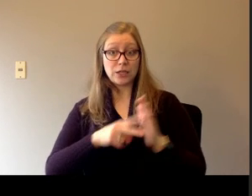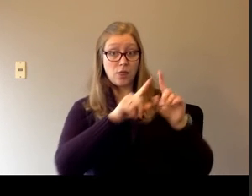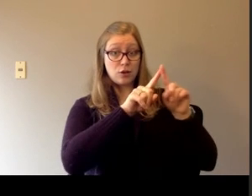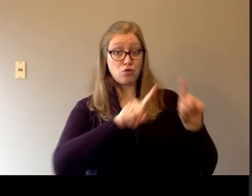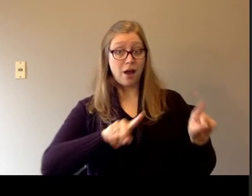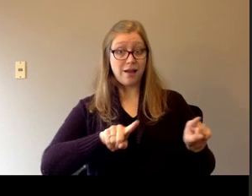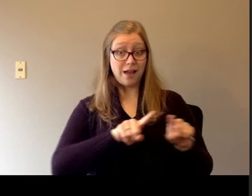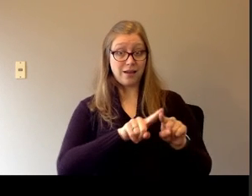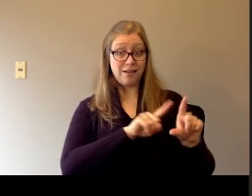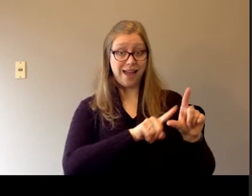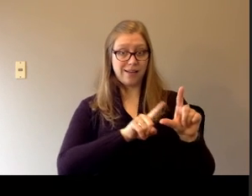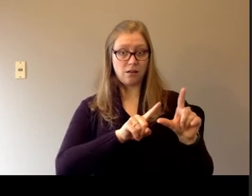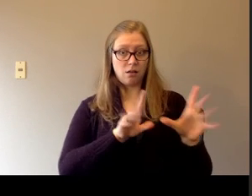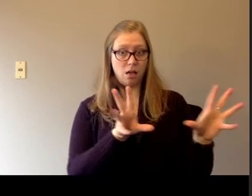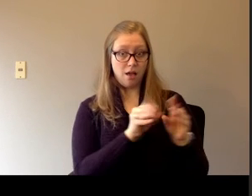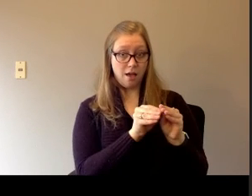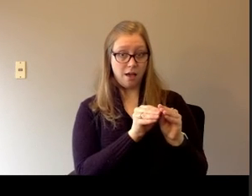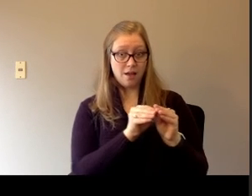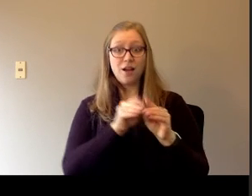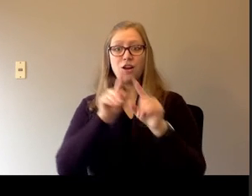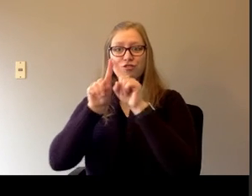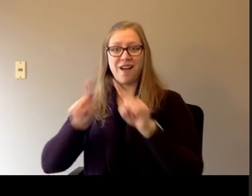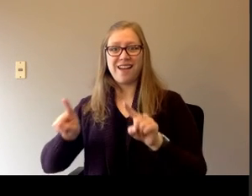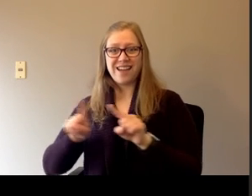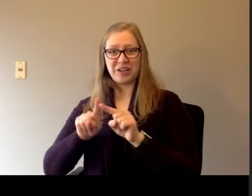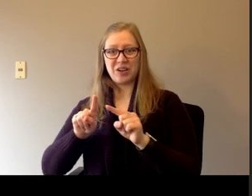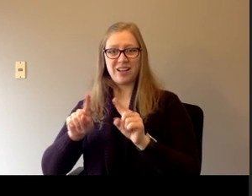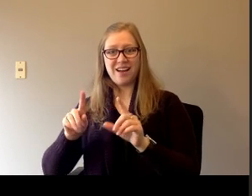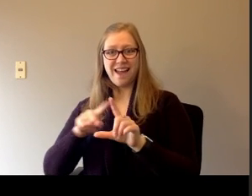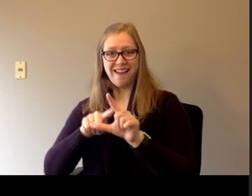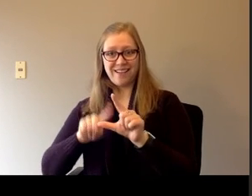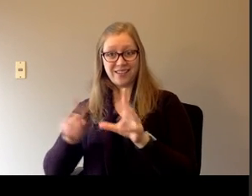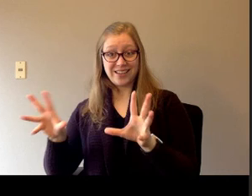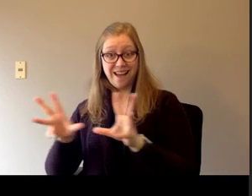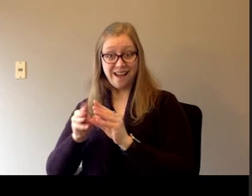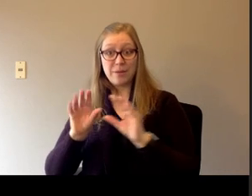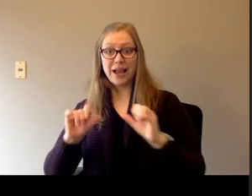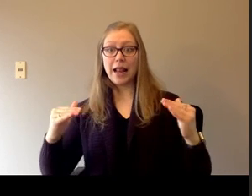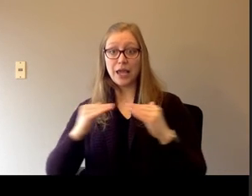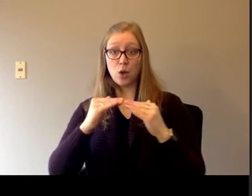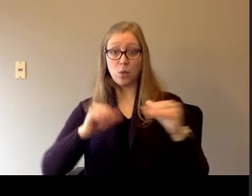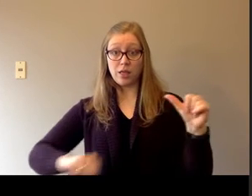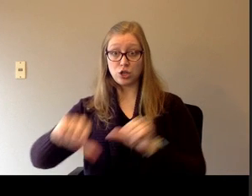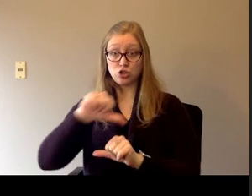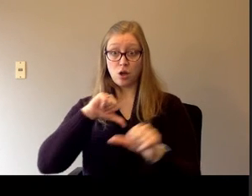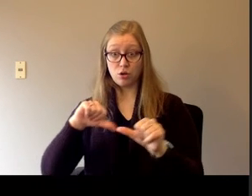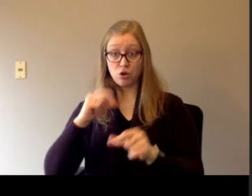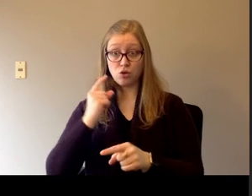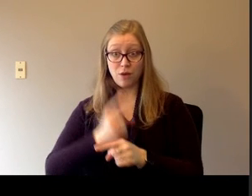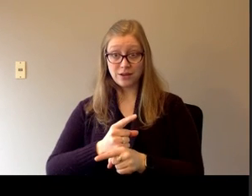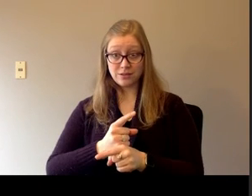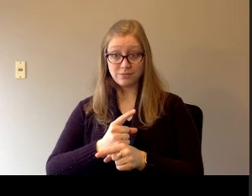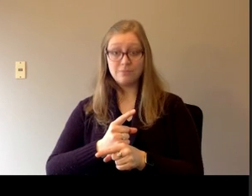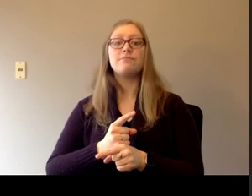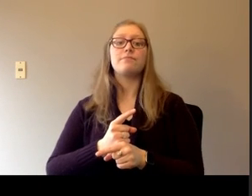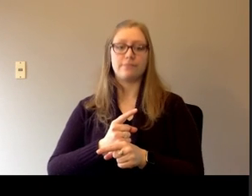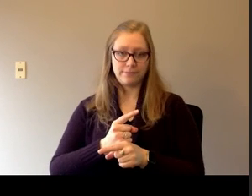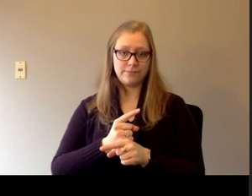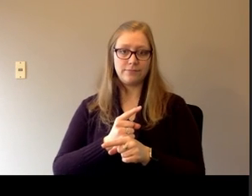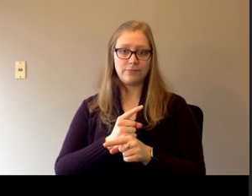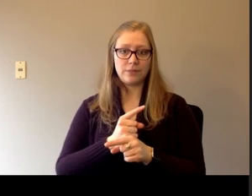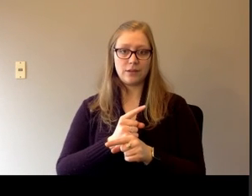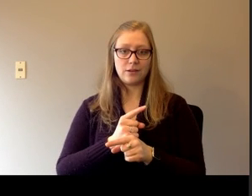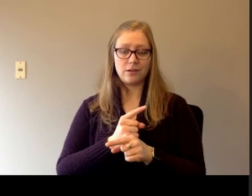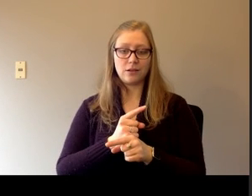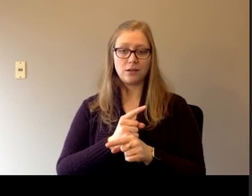And this does not look like a plus sign. Let's fix that. All right. So what do we know?